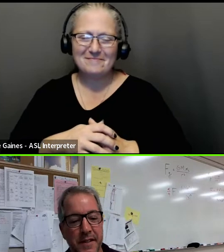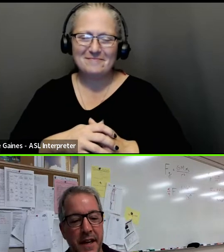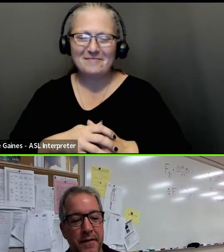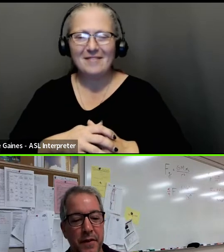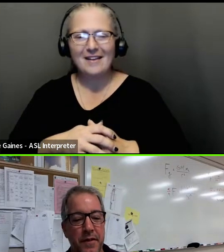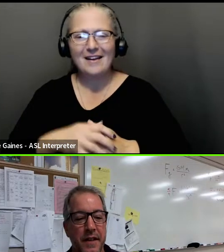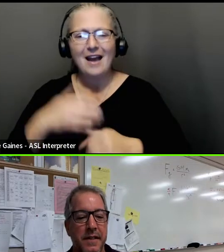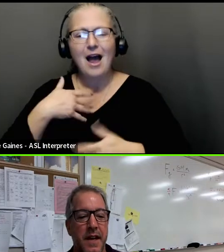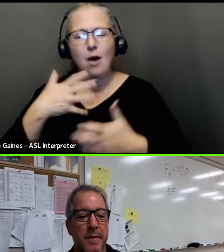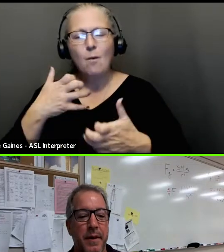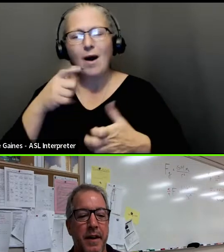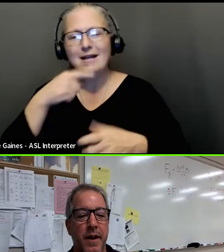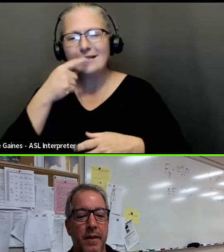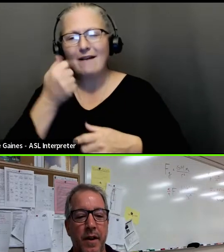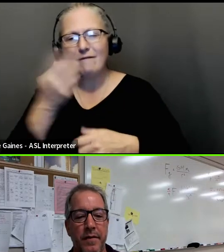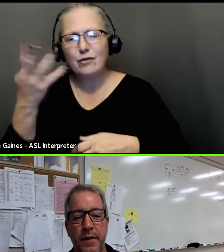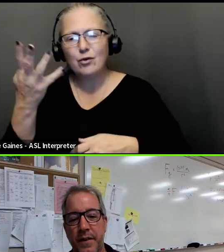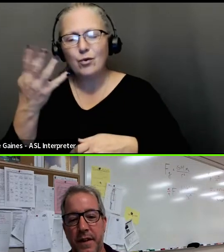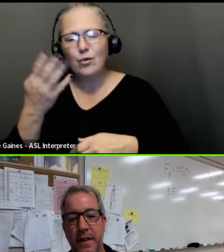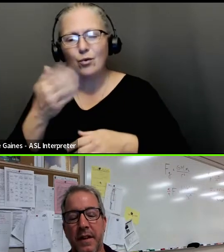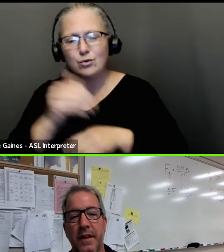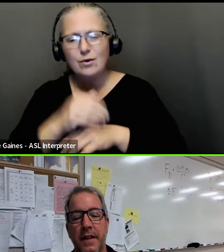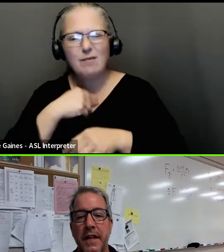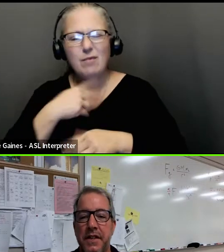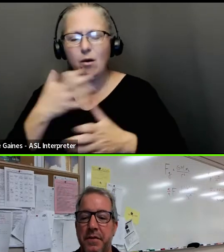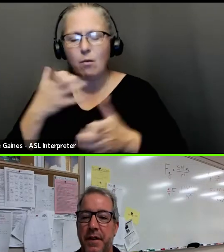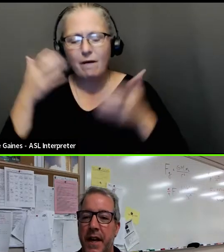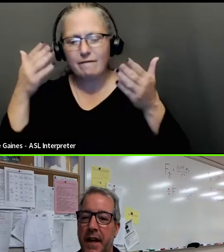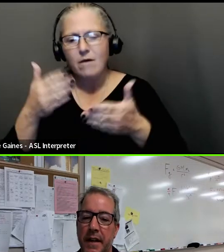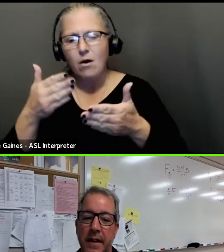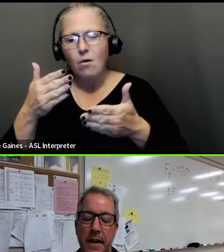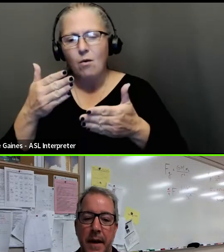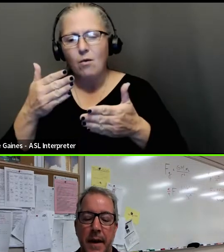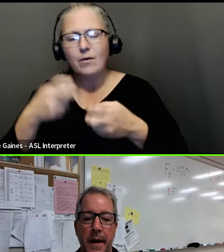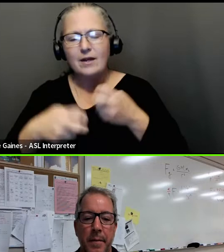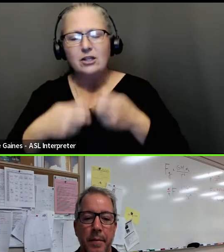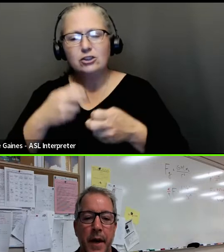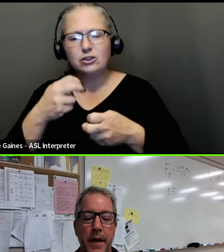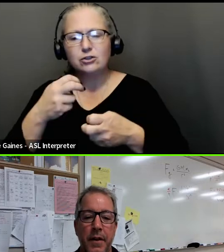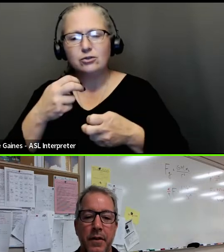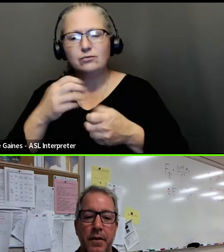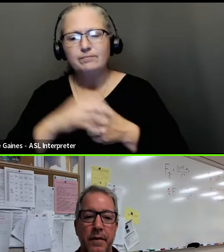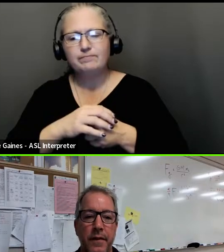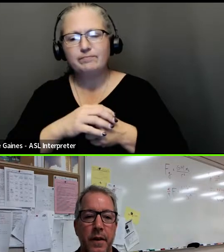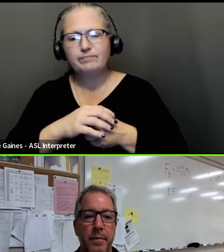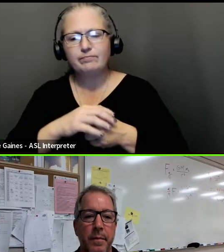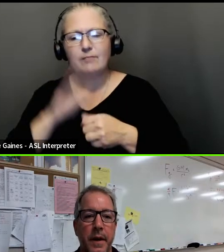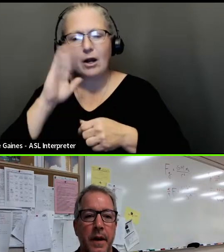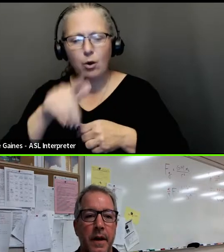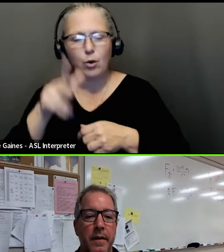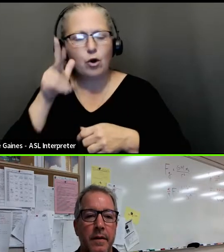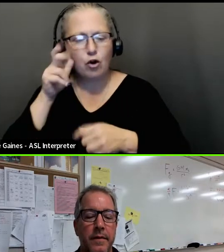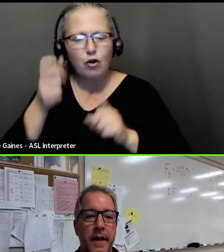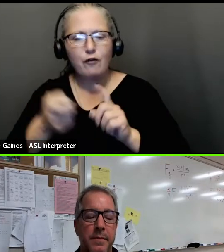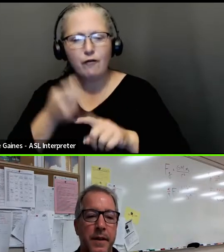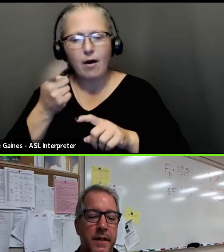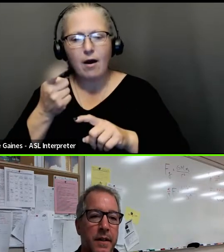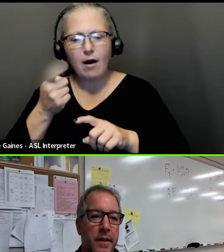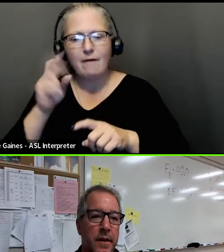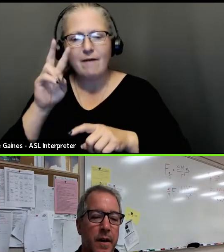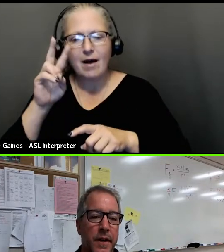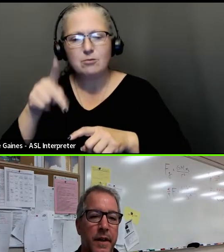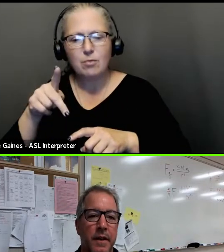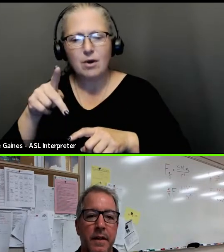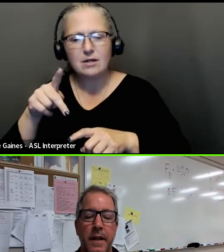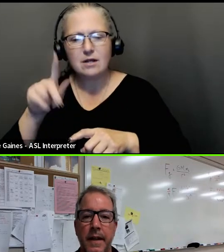I was going to say a few things tonight, but I want to focus on the issue at hand. I know you heard from Vice